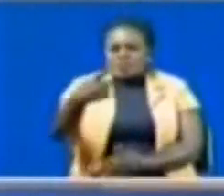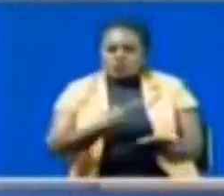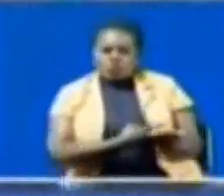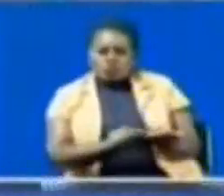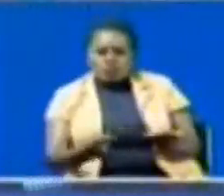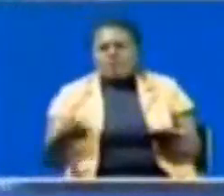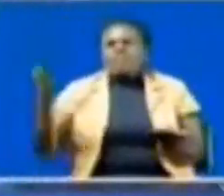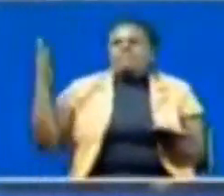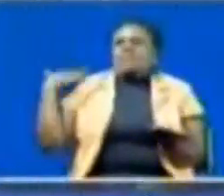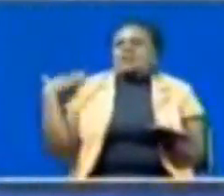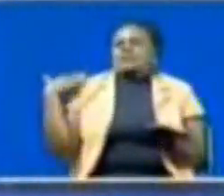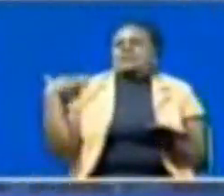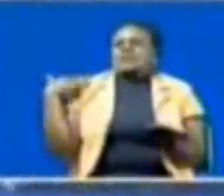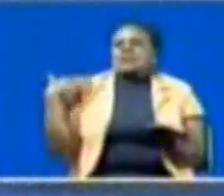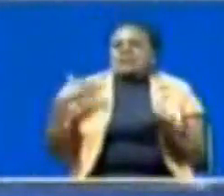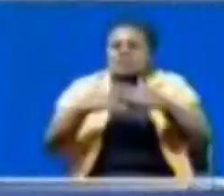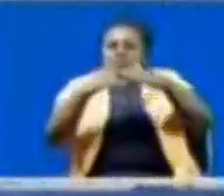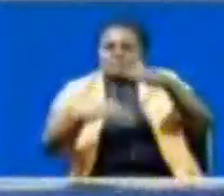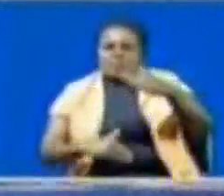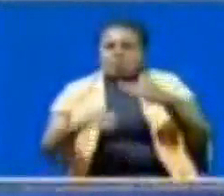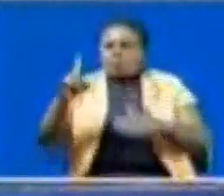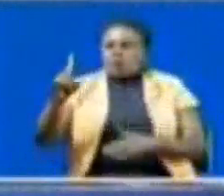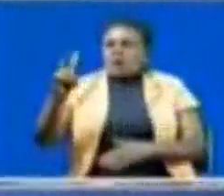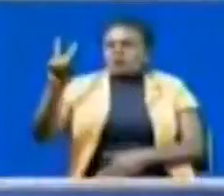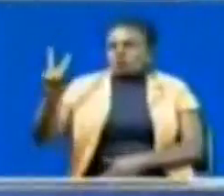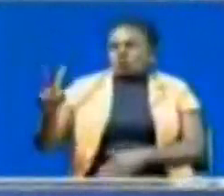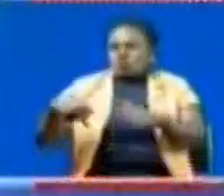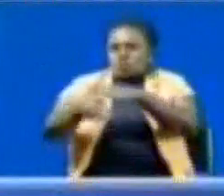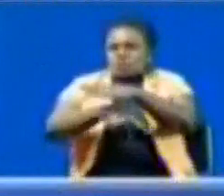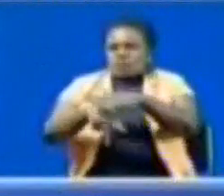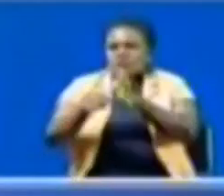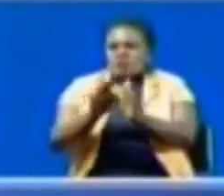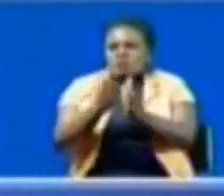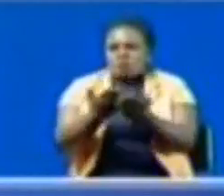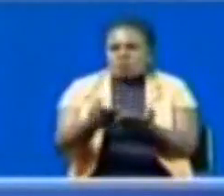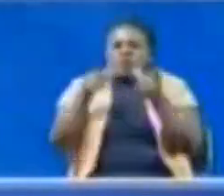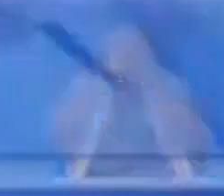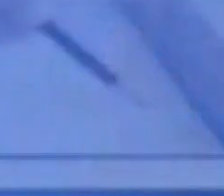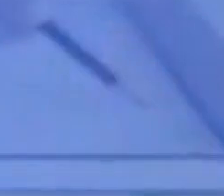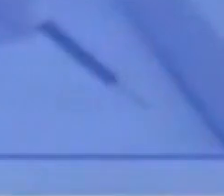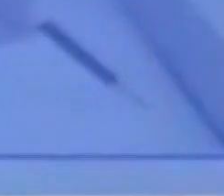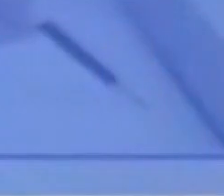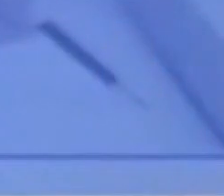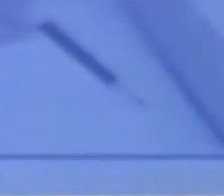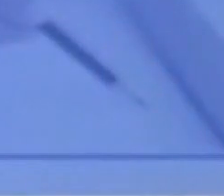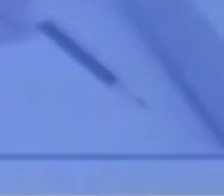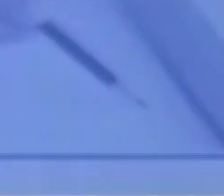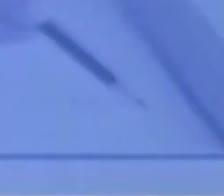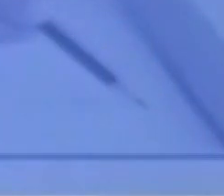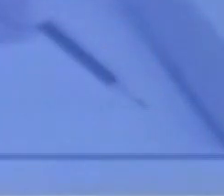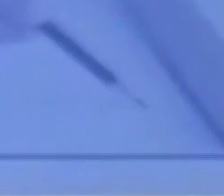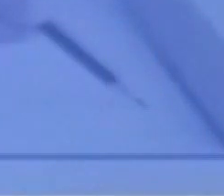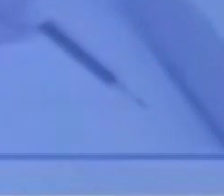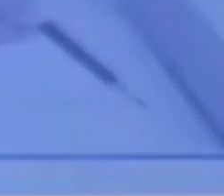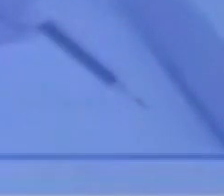last week. In pre-primary 1 and pre-primary 2, course books cover language activities, mathematical